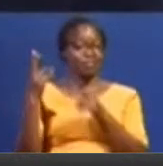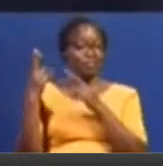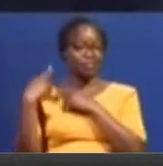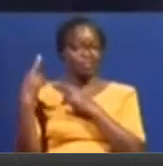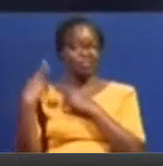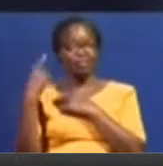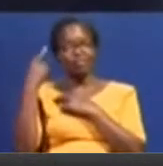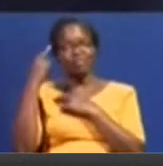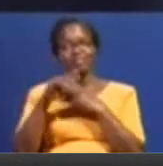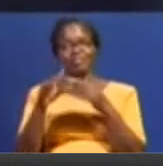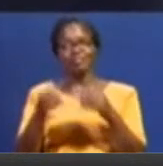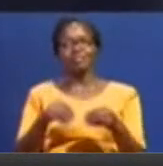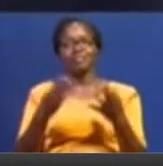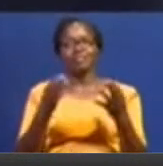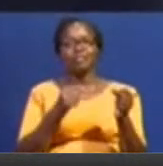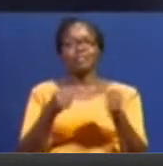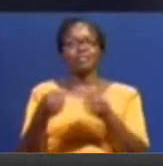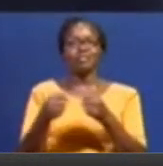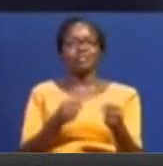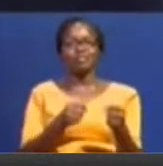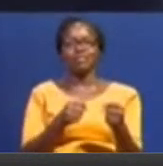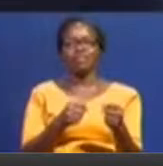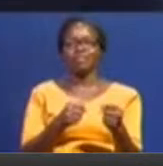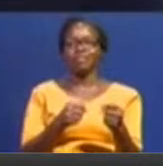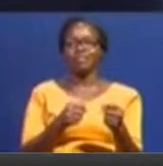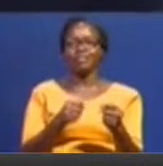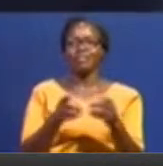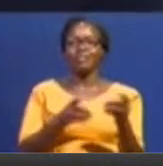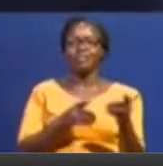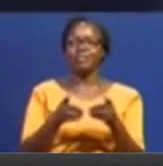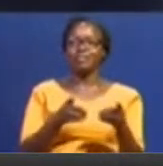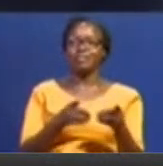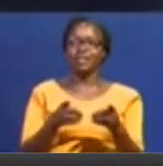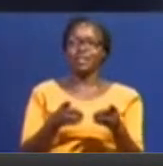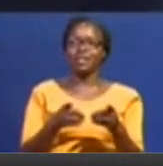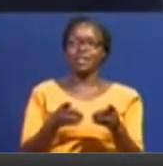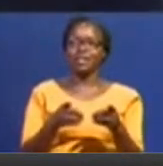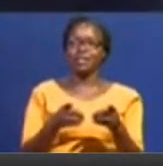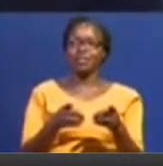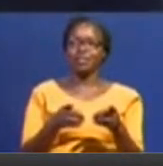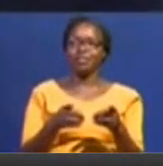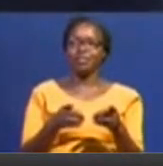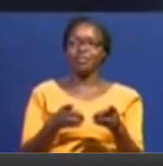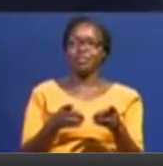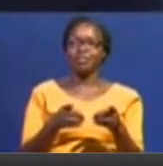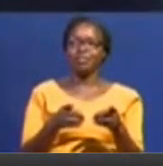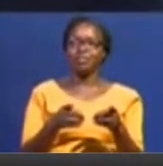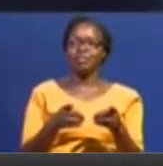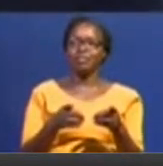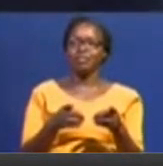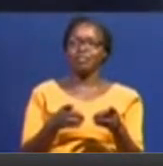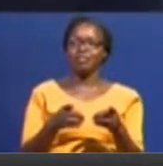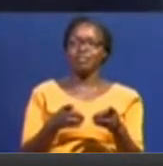the chair, you will be responsible for providing strategic leadership and policy direction to enhance the performance of the Commission